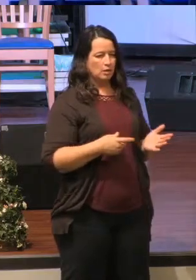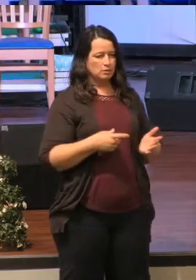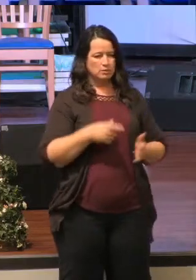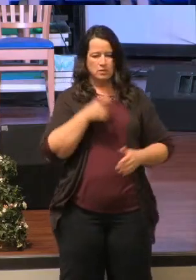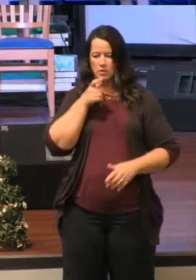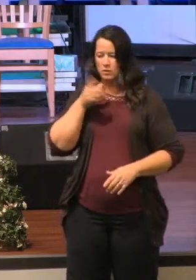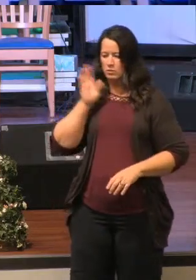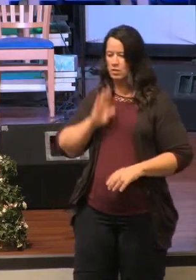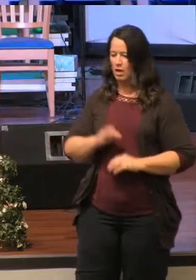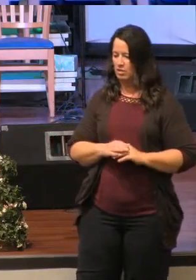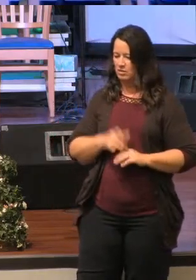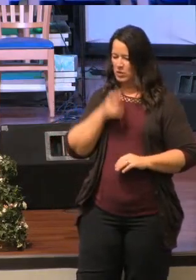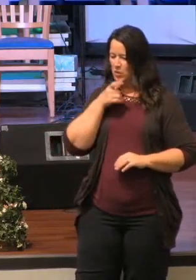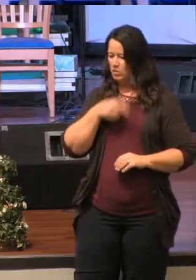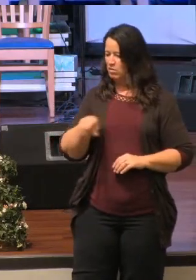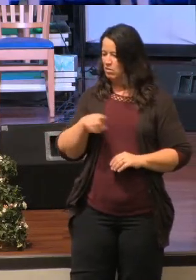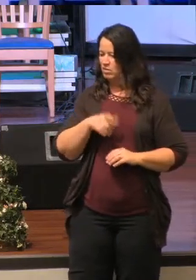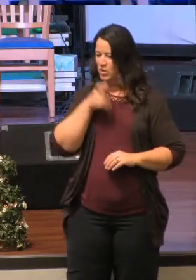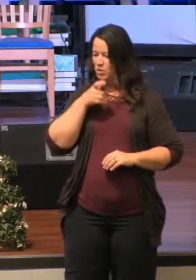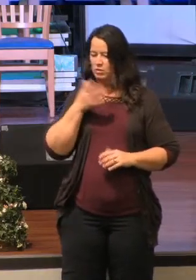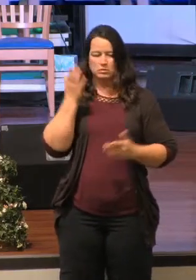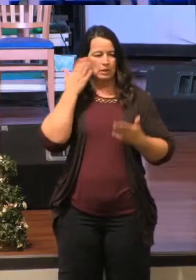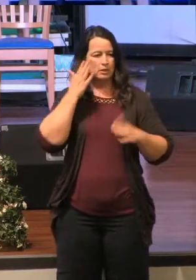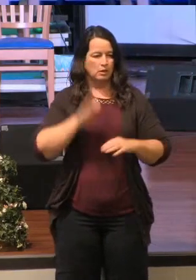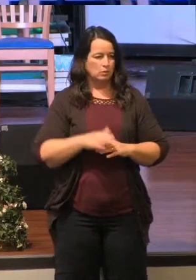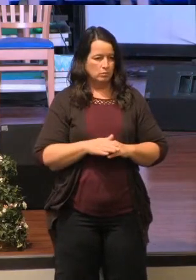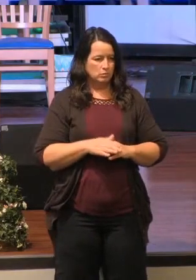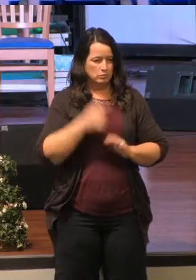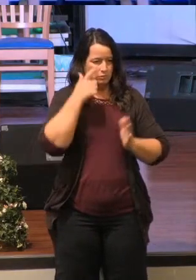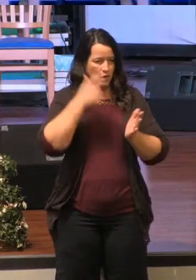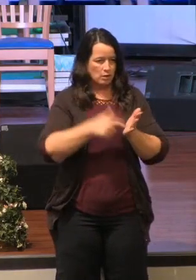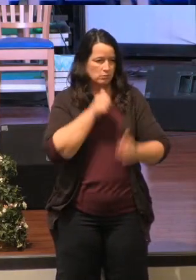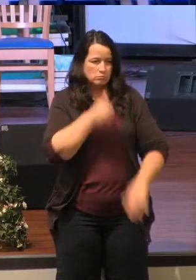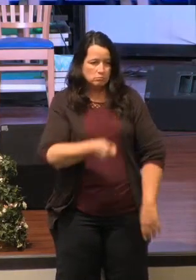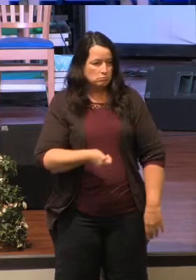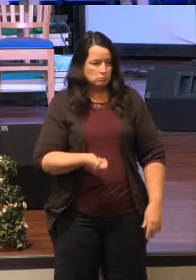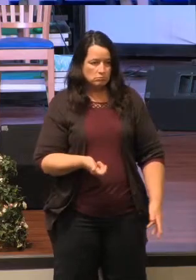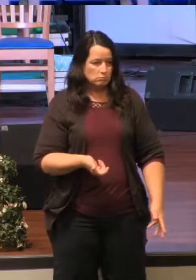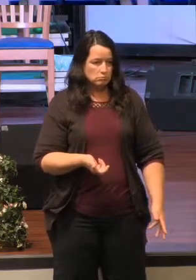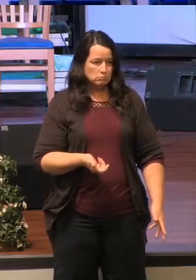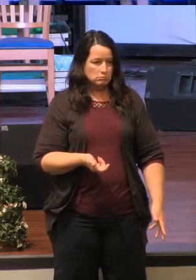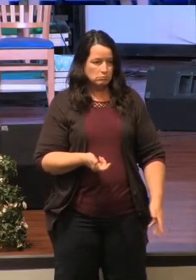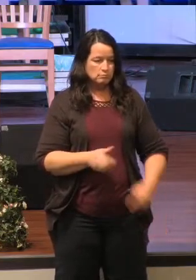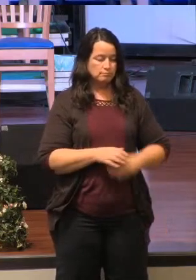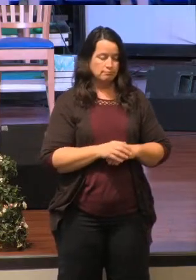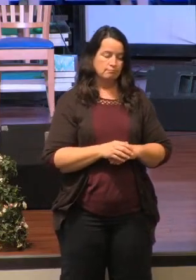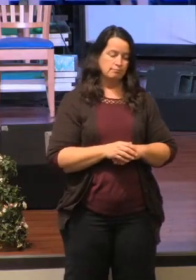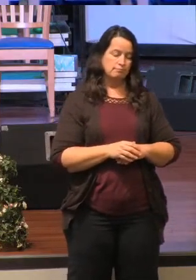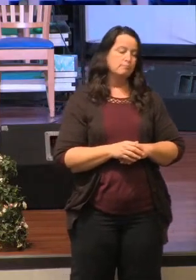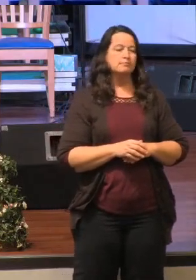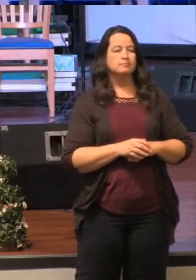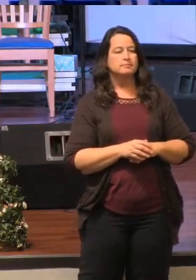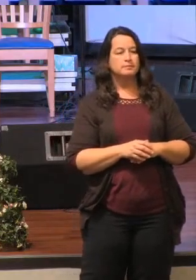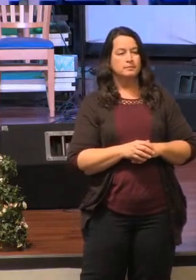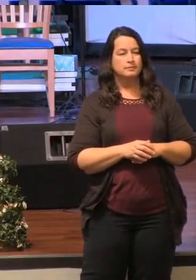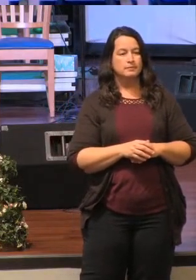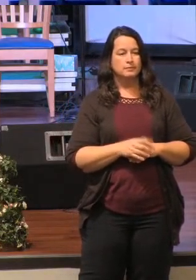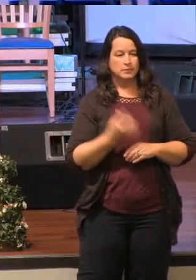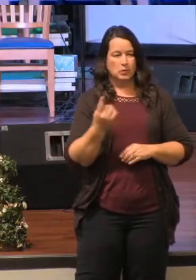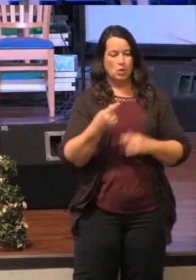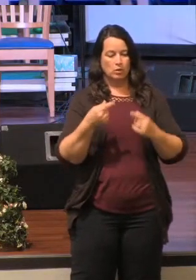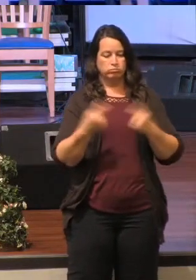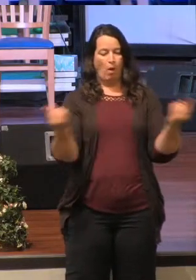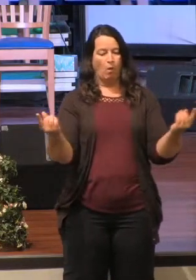was in the world, no, the world was made by him. The world knew him not, John 1 tells us. And so there's always going to be a clash between